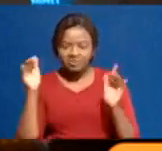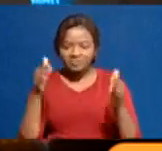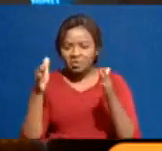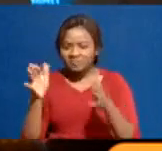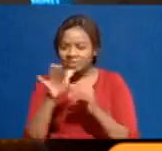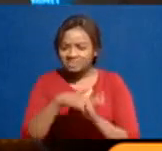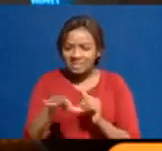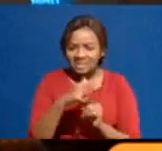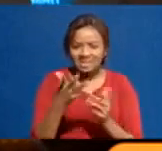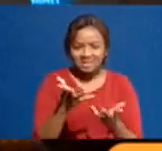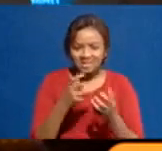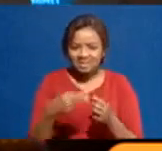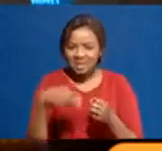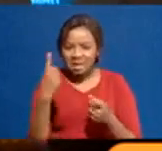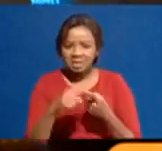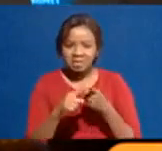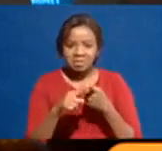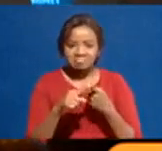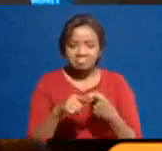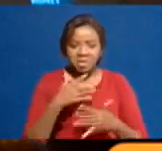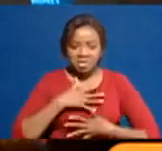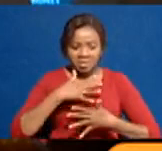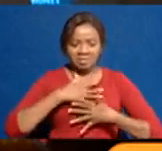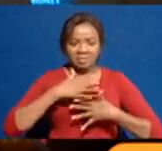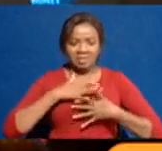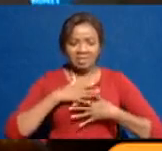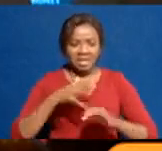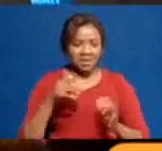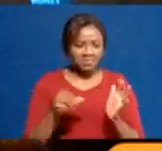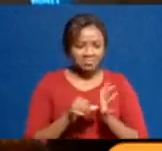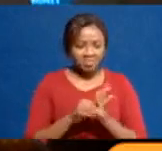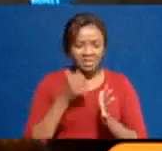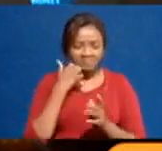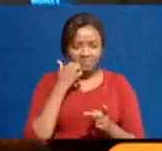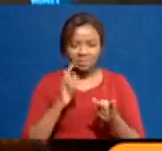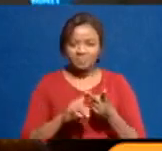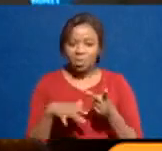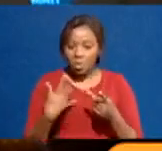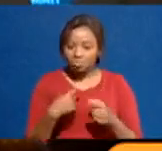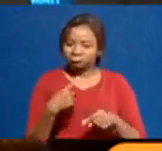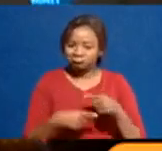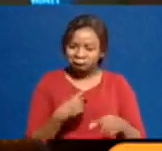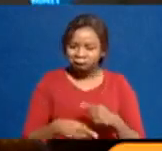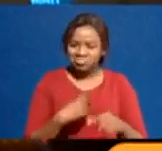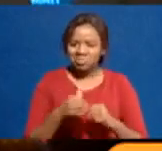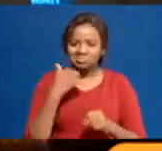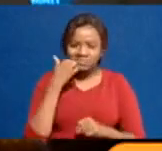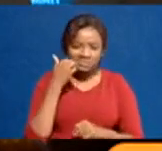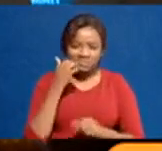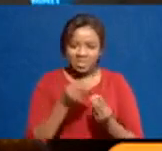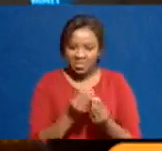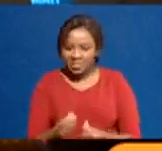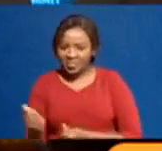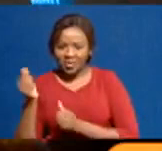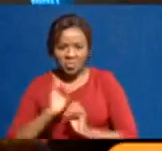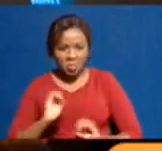need, such as acute respiratory infections, as well as persistent infectious diseases like HIV, and